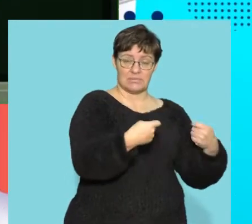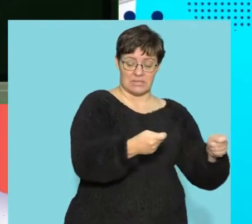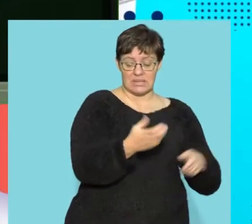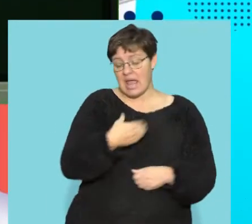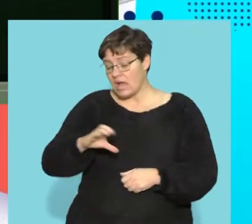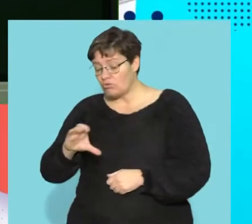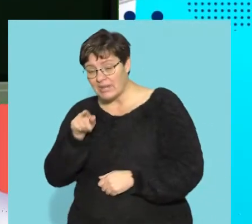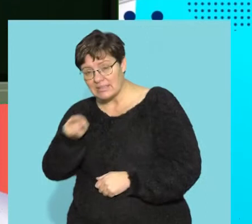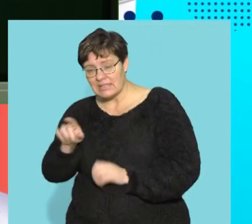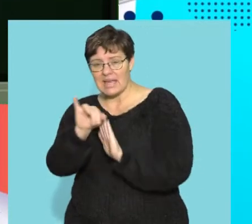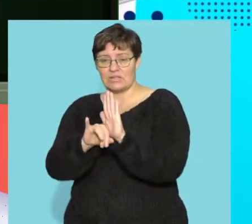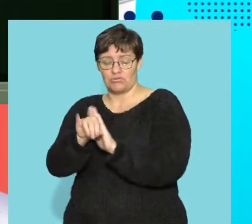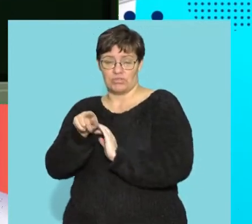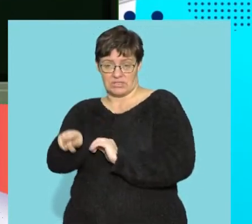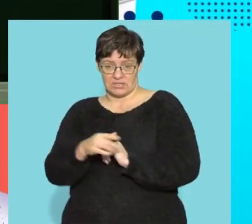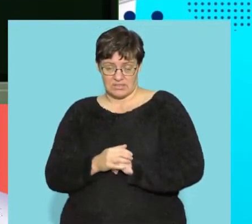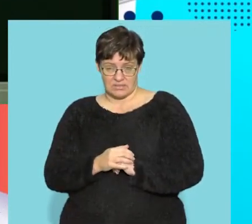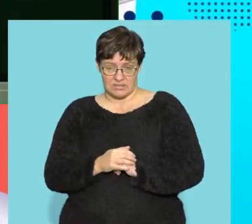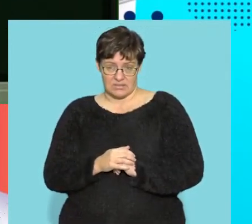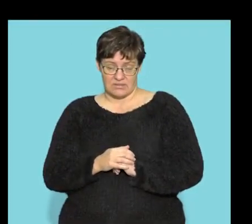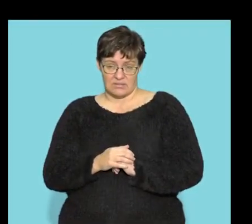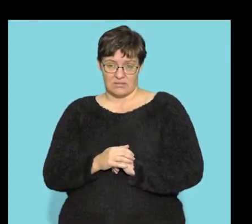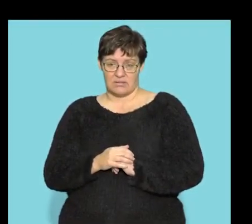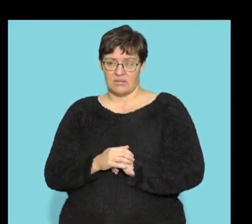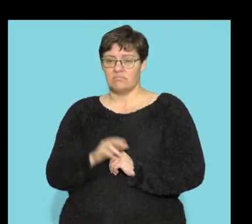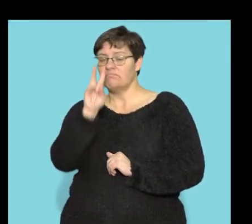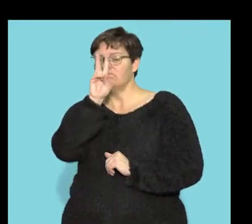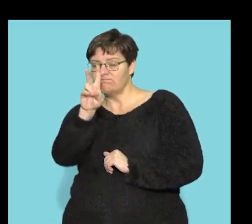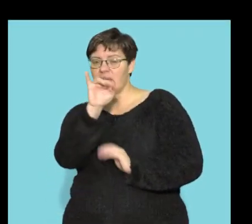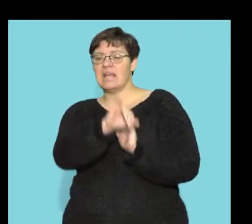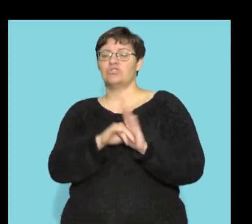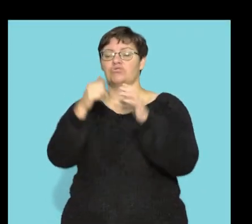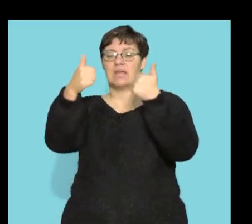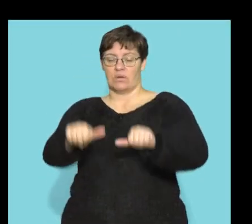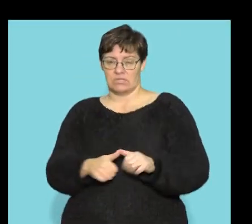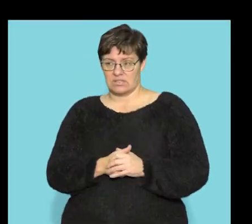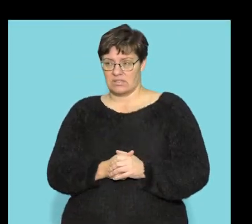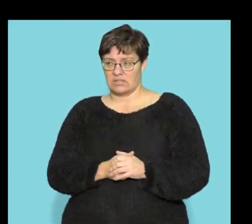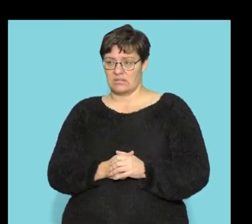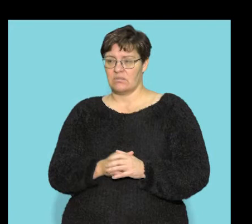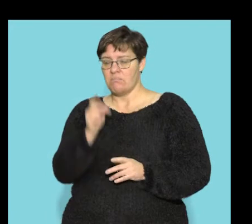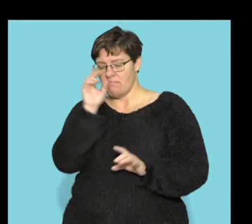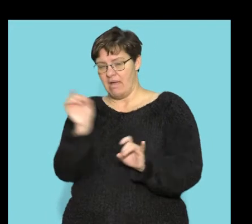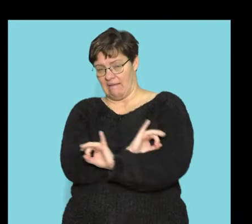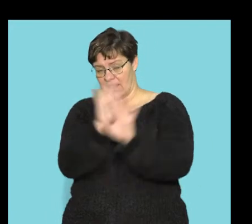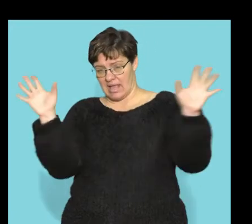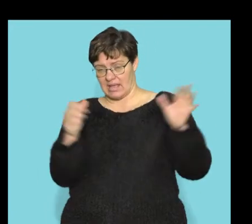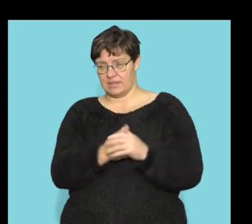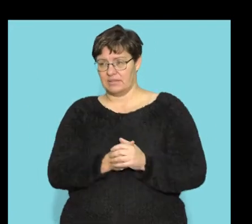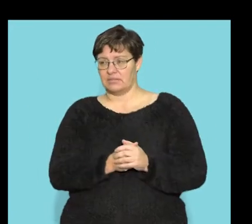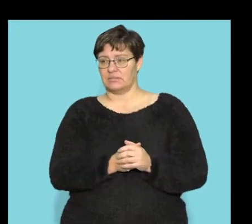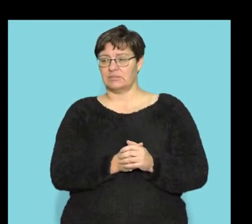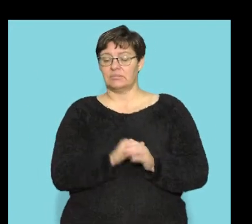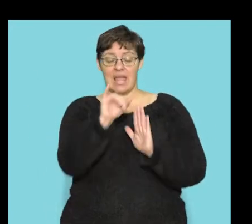to insurance. Once again, look at your insurance account to make it much more clearer for you. There's your